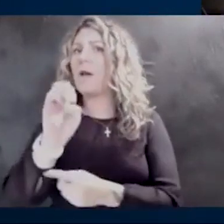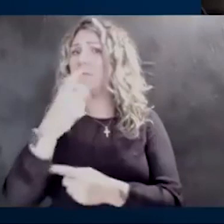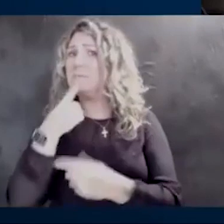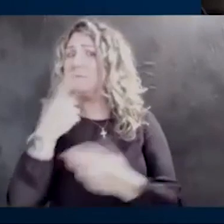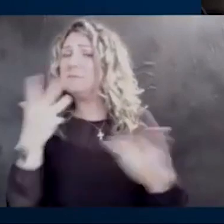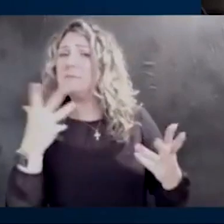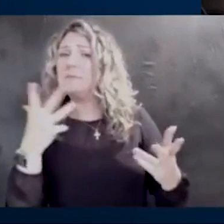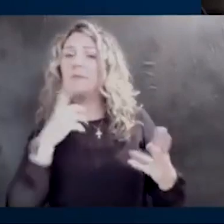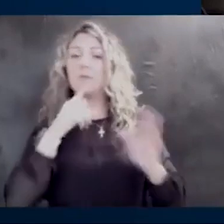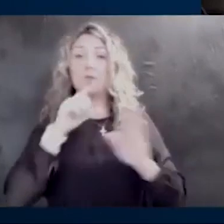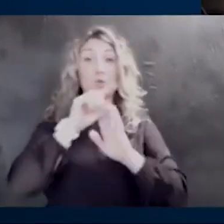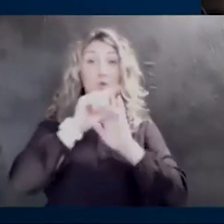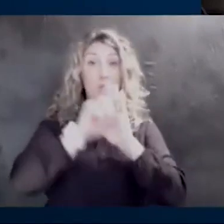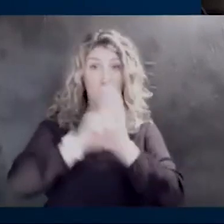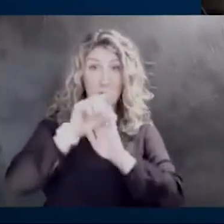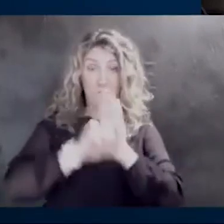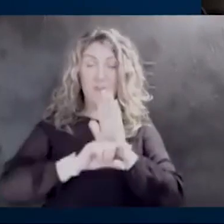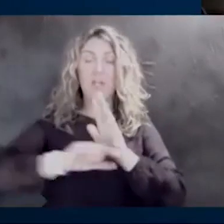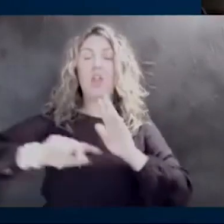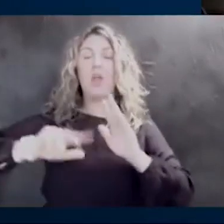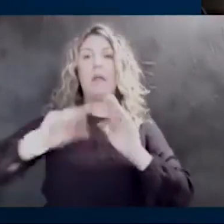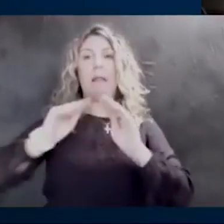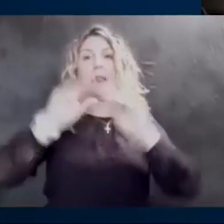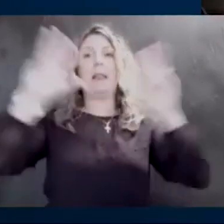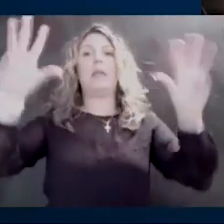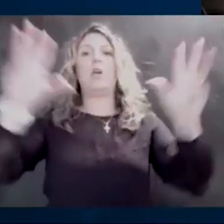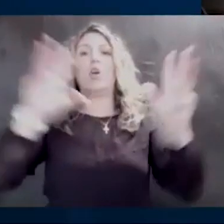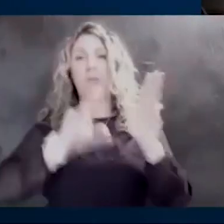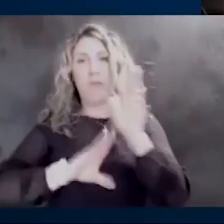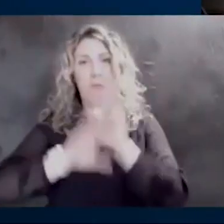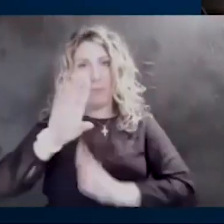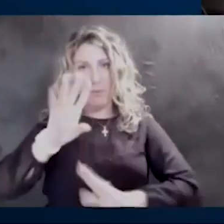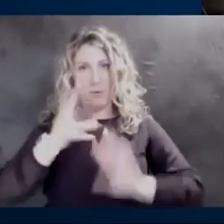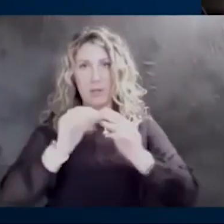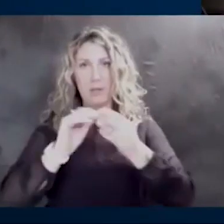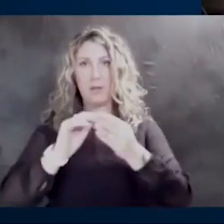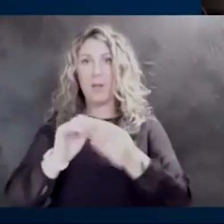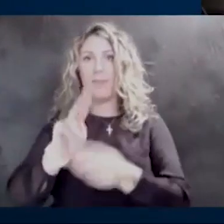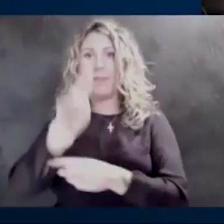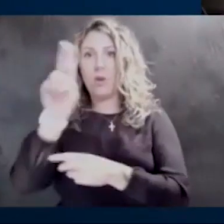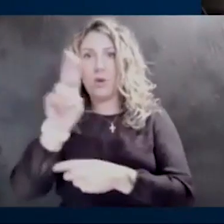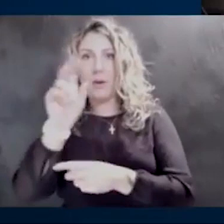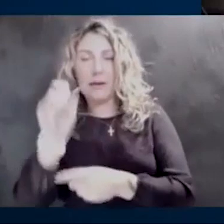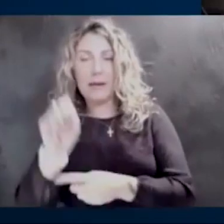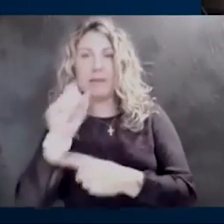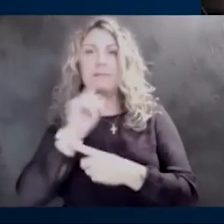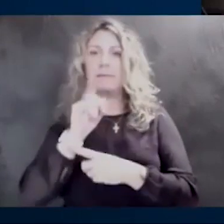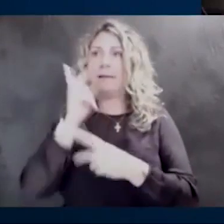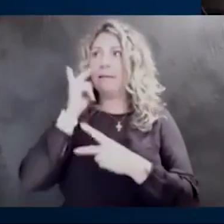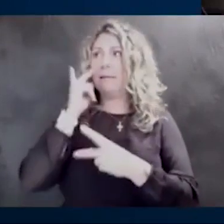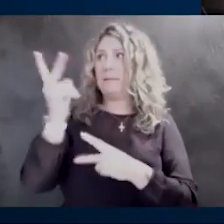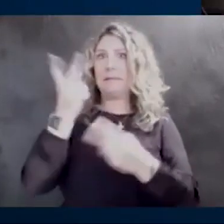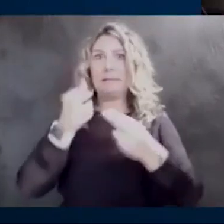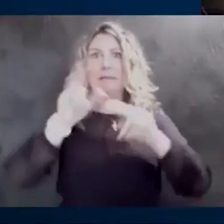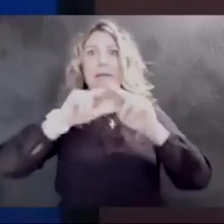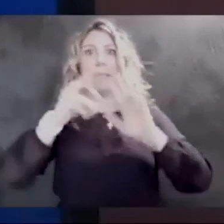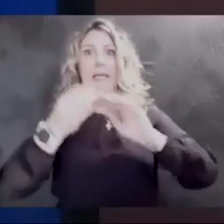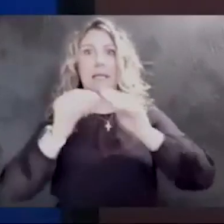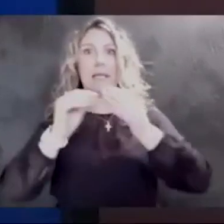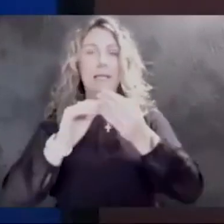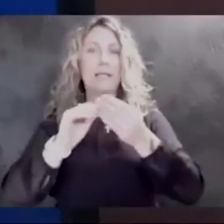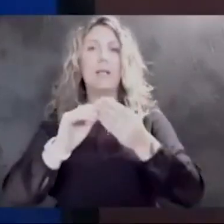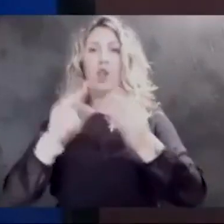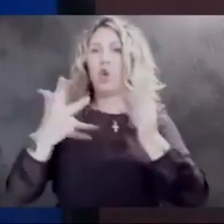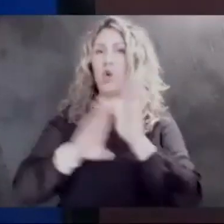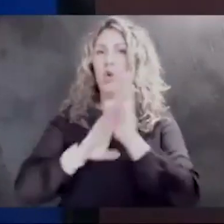Springfield is clearly in the third wave. The United States is in a third wave because we're starting to see an uptick. I think it's very early, and hopefully it won't be